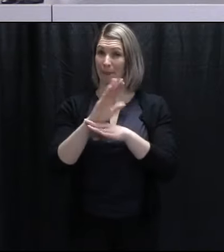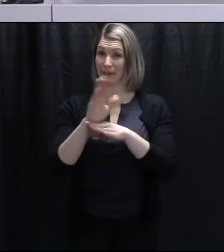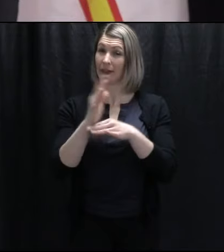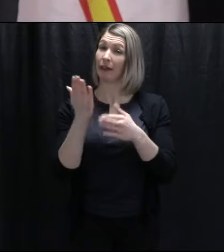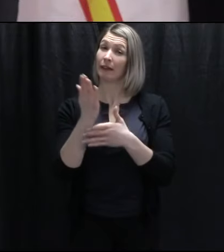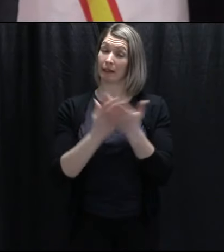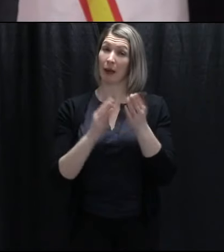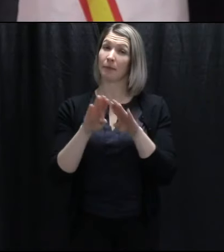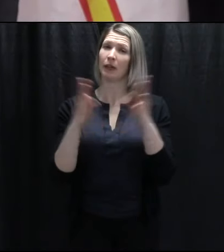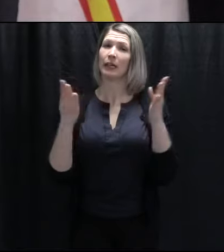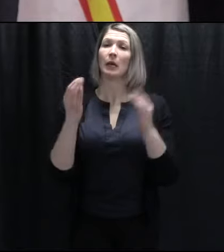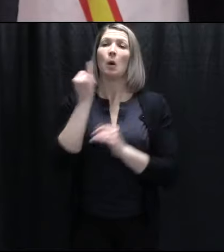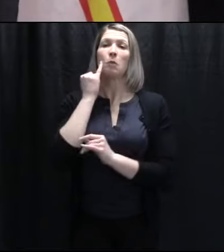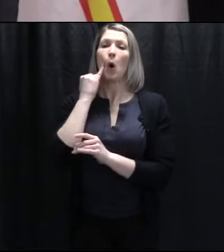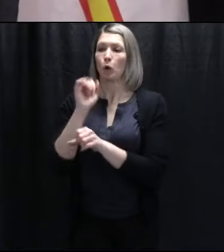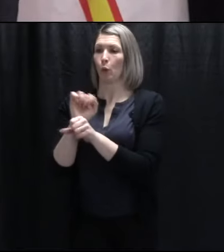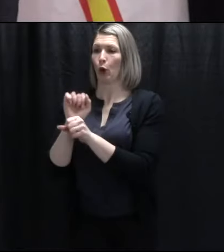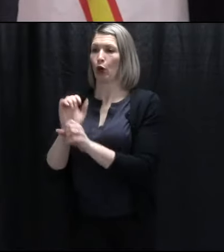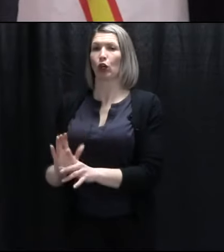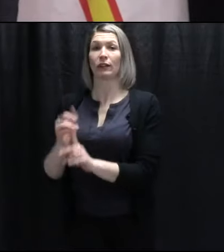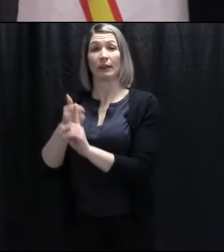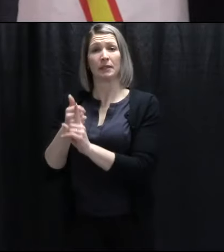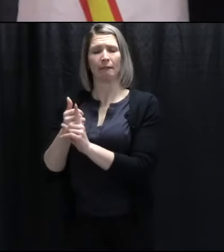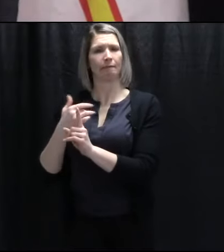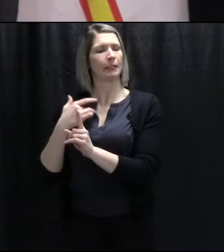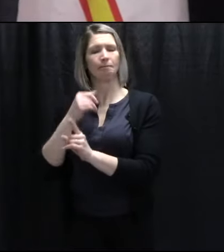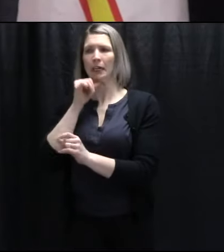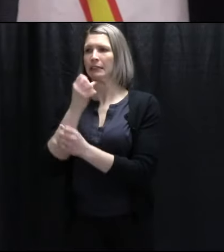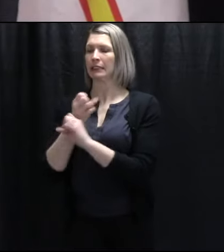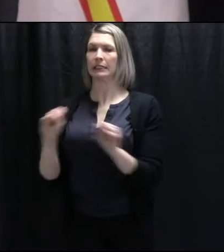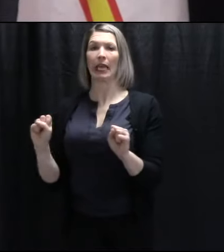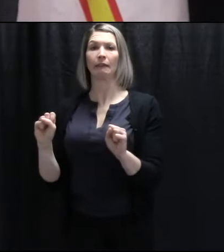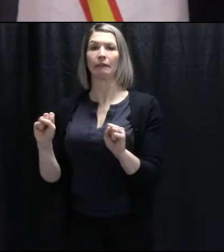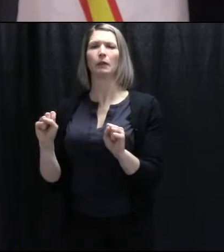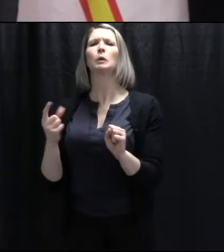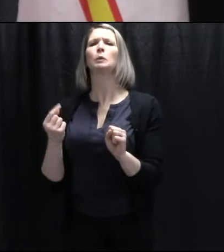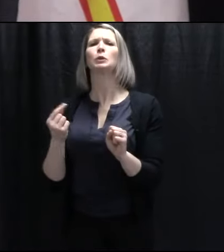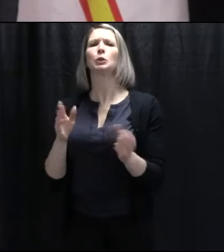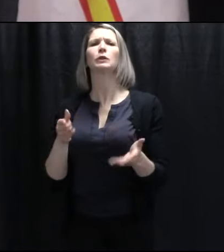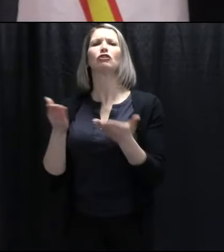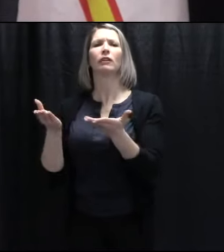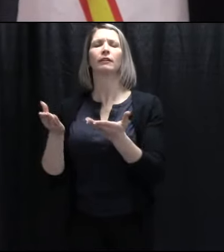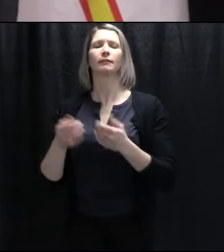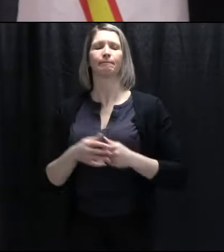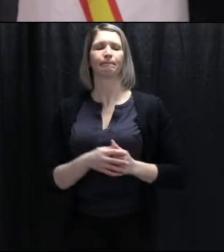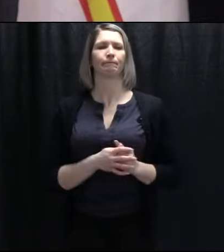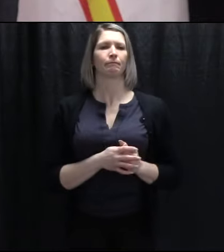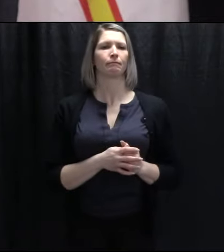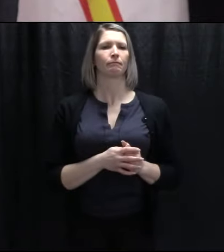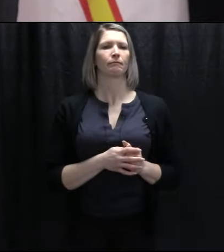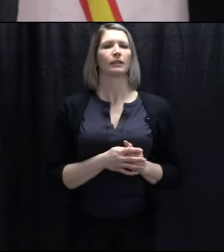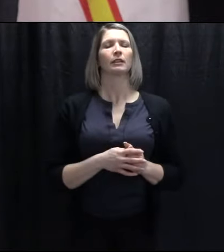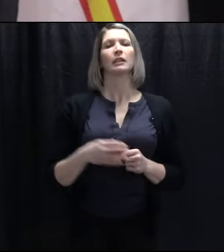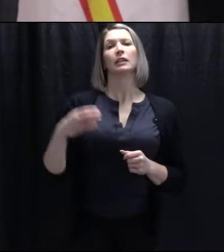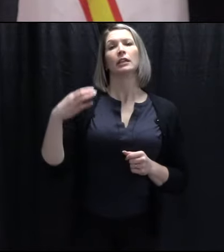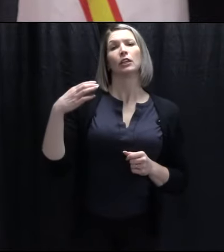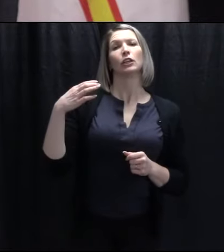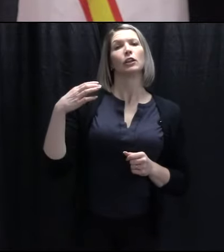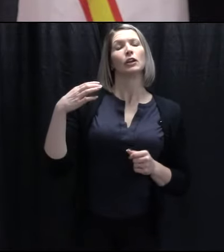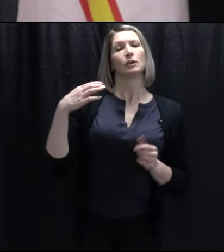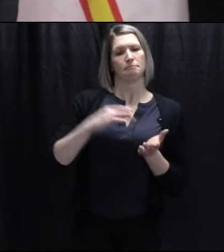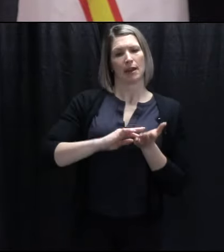So the important thing is the Chief Medical Officer and all of us at this table, we have put in guidelines of what a safe workplace would look